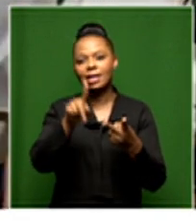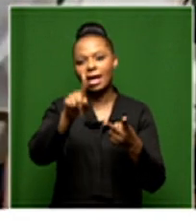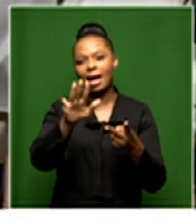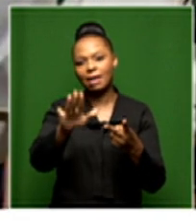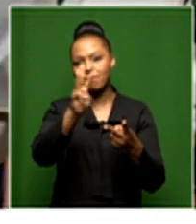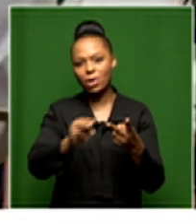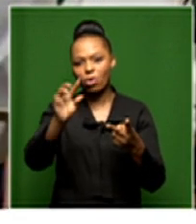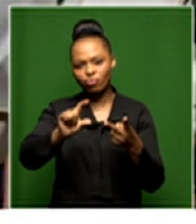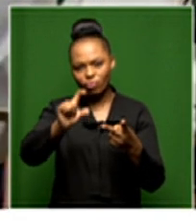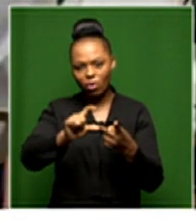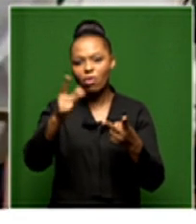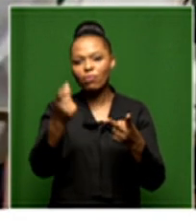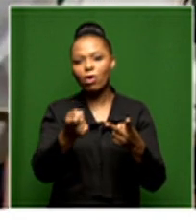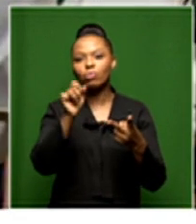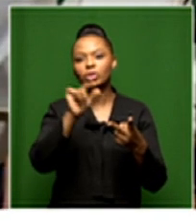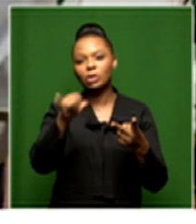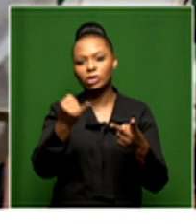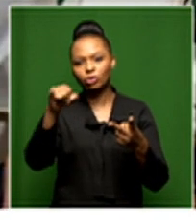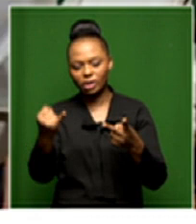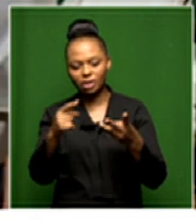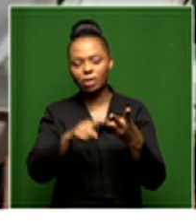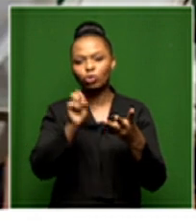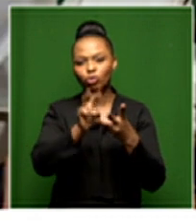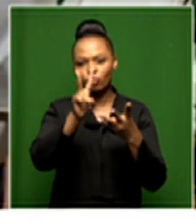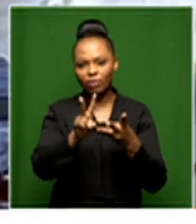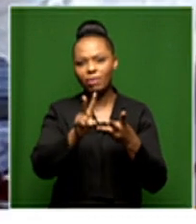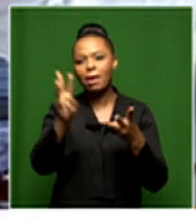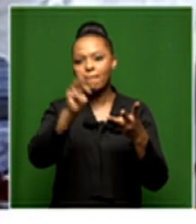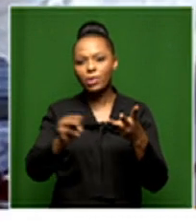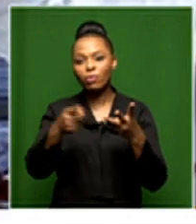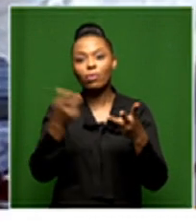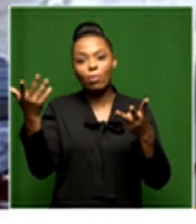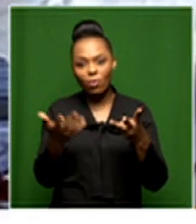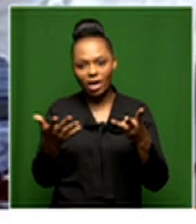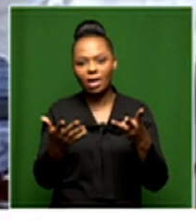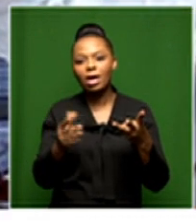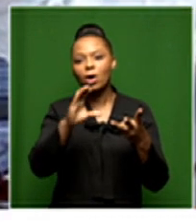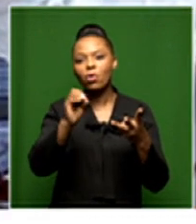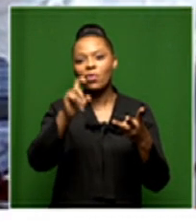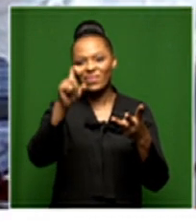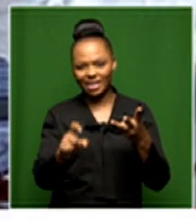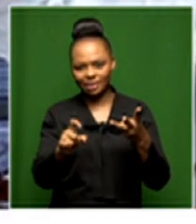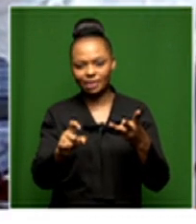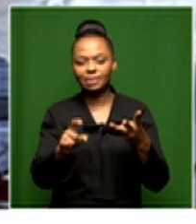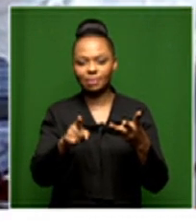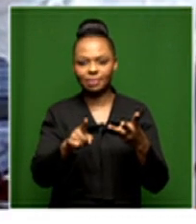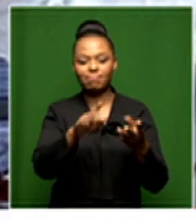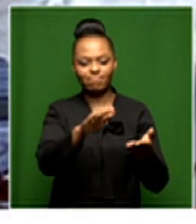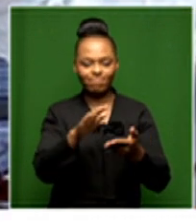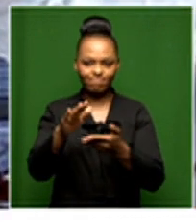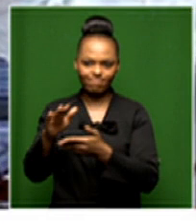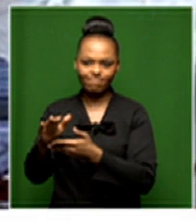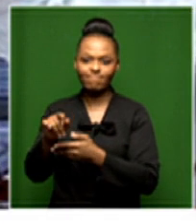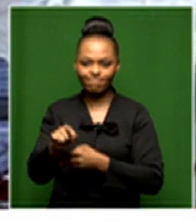Johnson & Johnson and an additional 12 million from COVAX. So to discuss all of this and, of course, our first